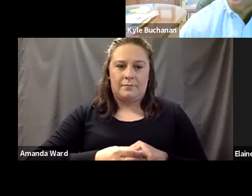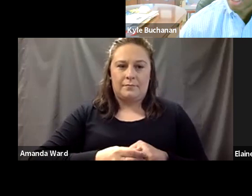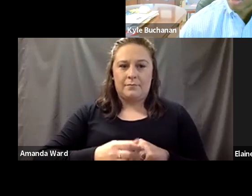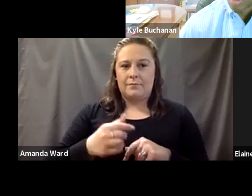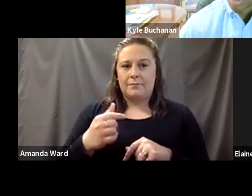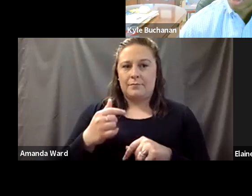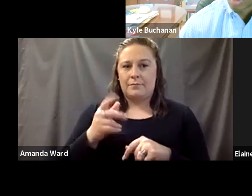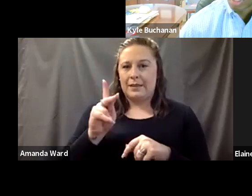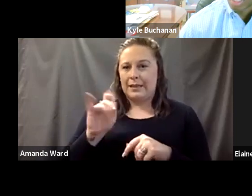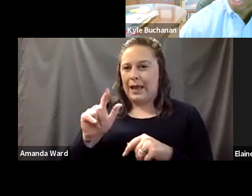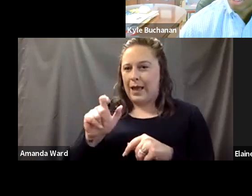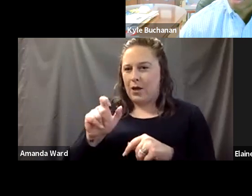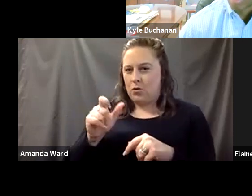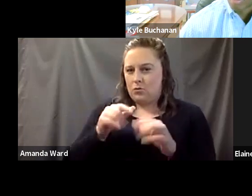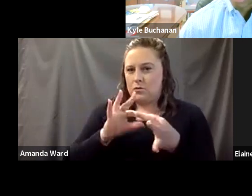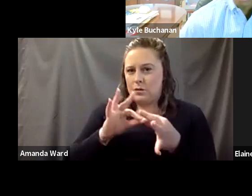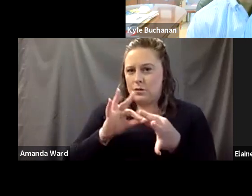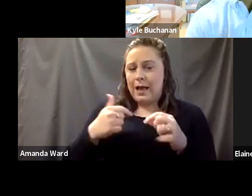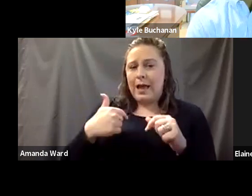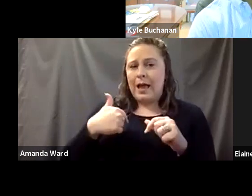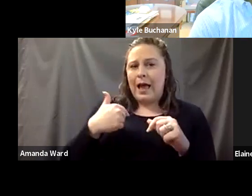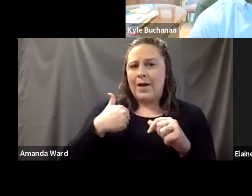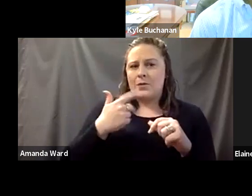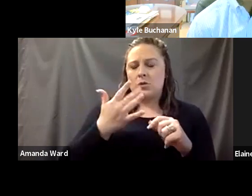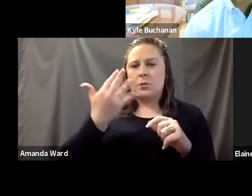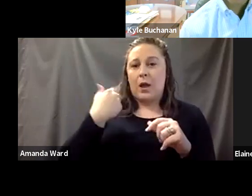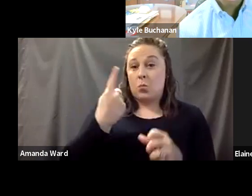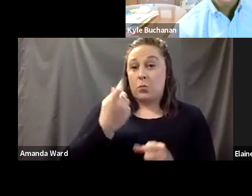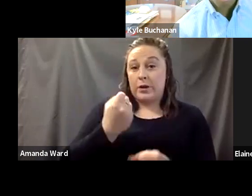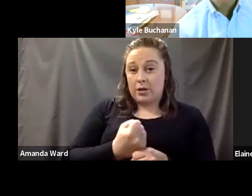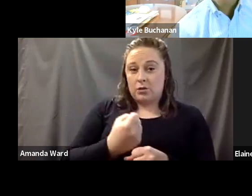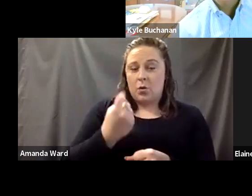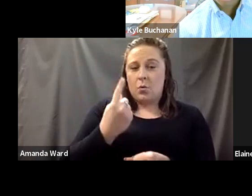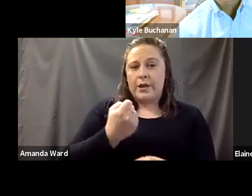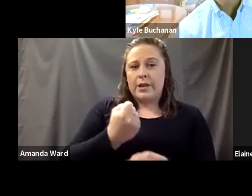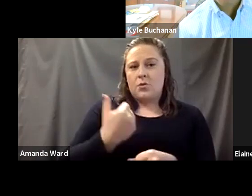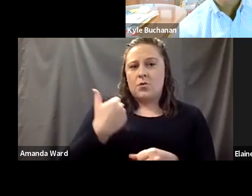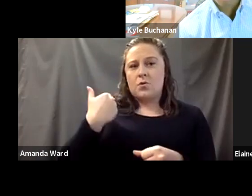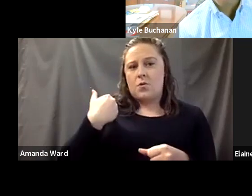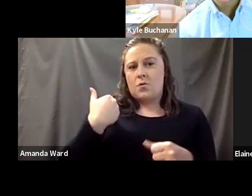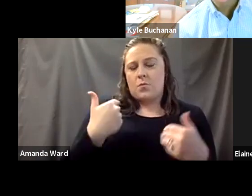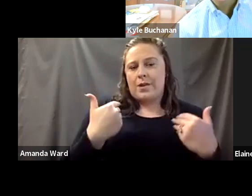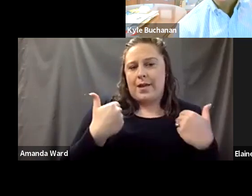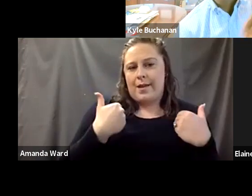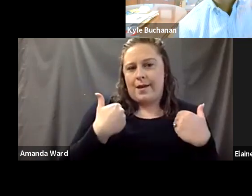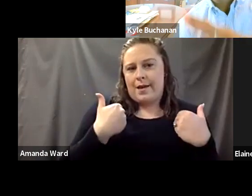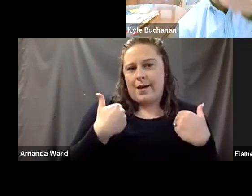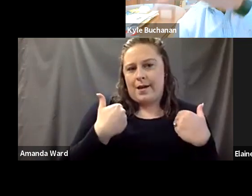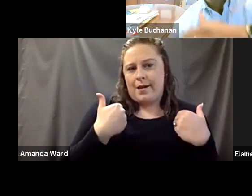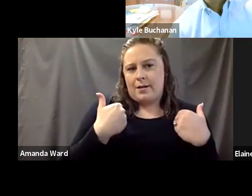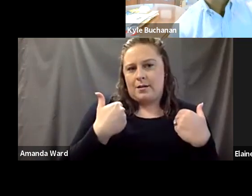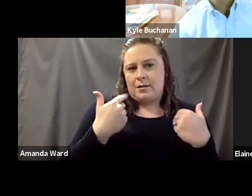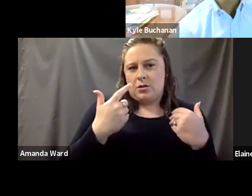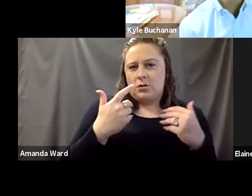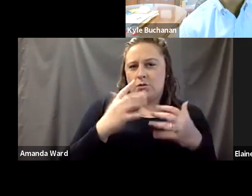I'll jump in this one. We have, well, let's go back a year. So a year ago, we had, and Neil showed you the